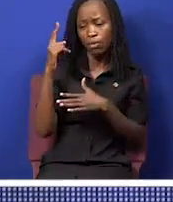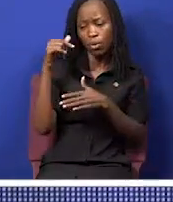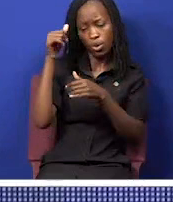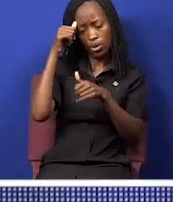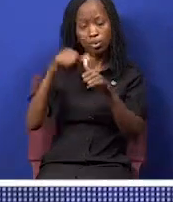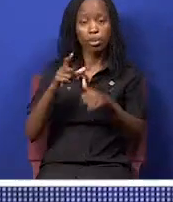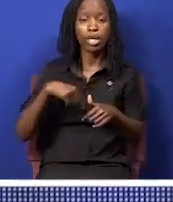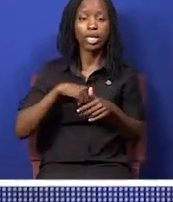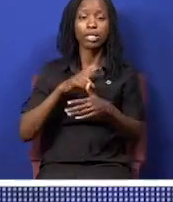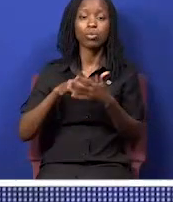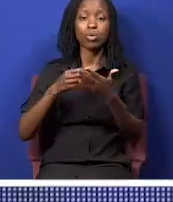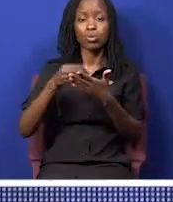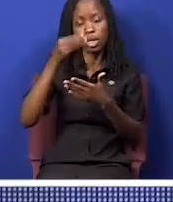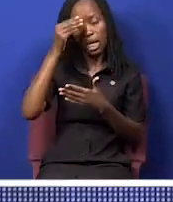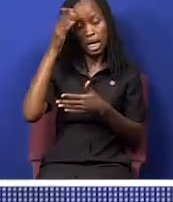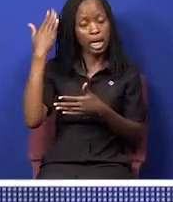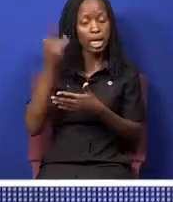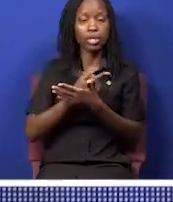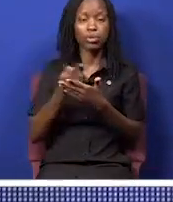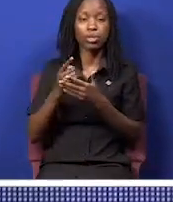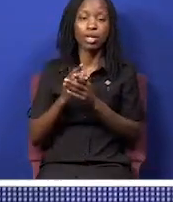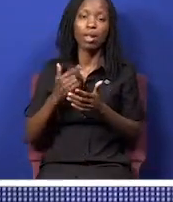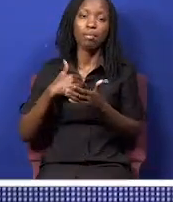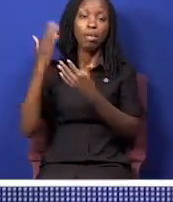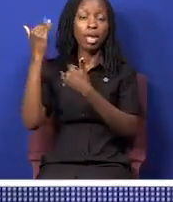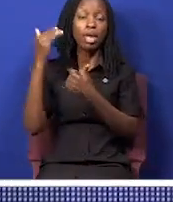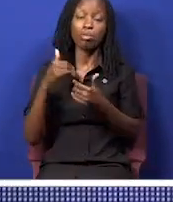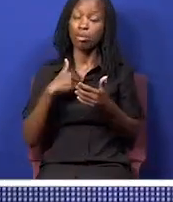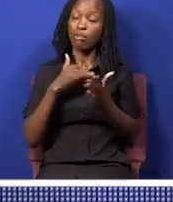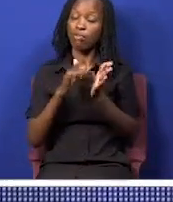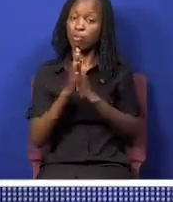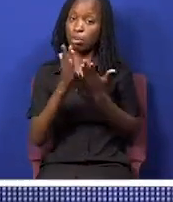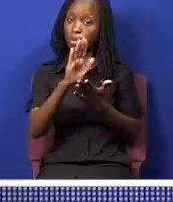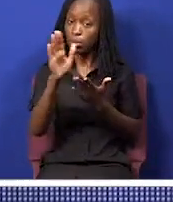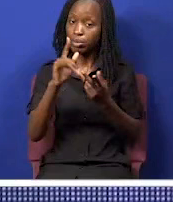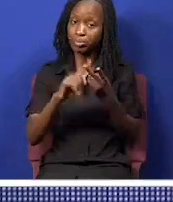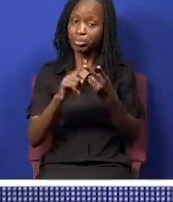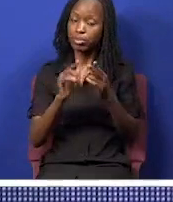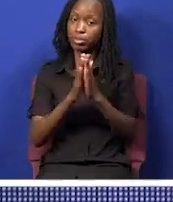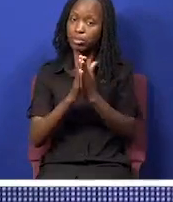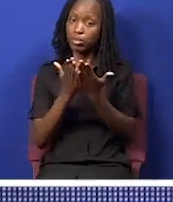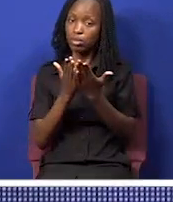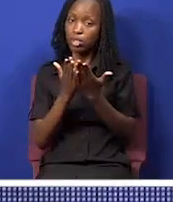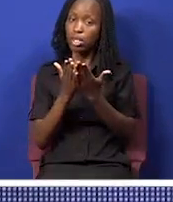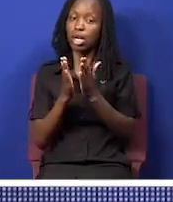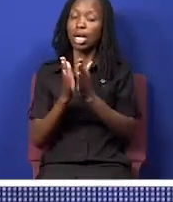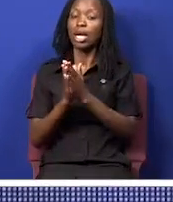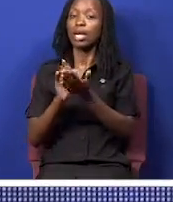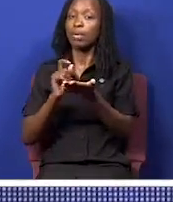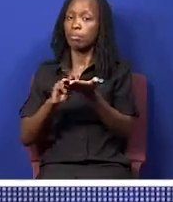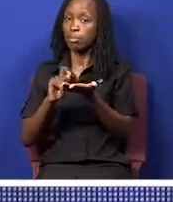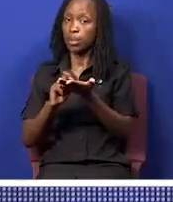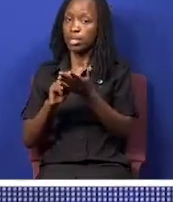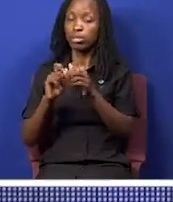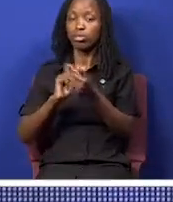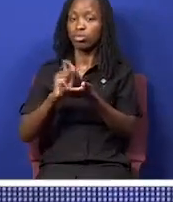for reminding us what we learned last week. Guys, I hope you have your Bible. I hope you have your notebook and